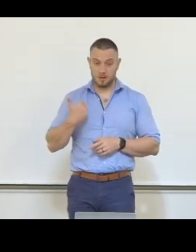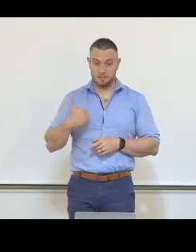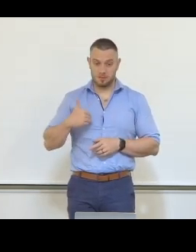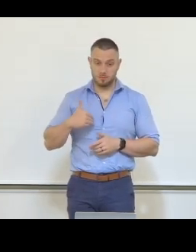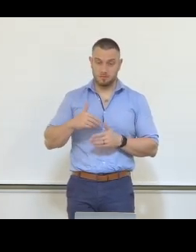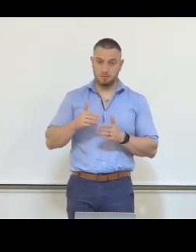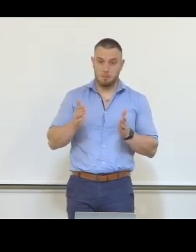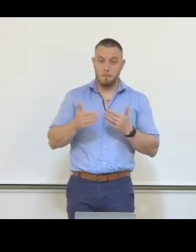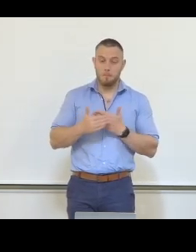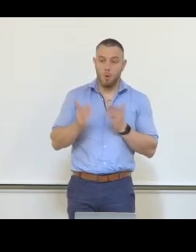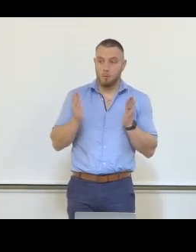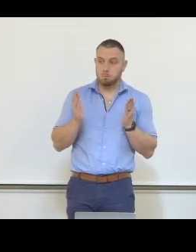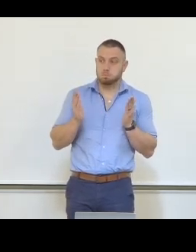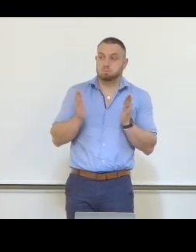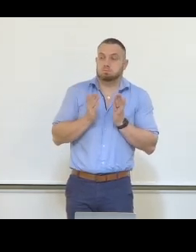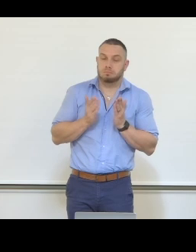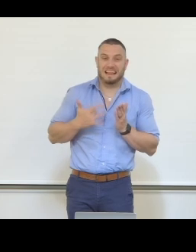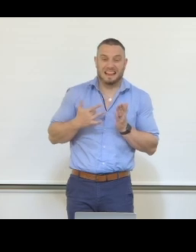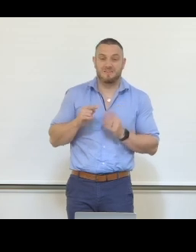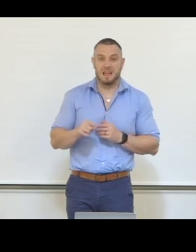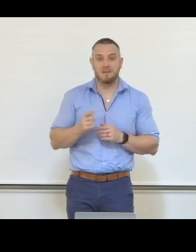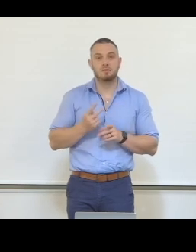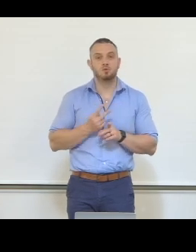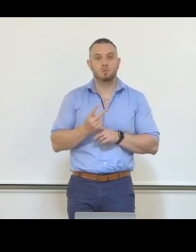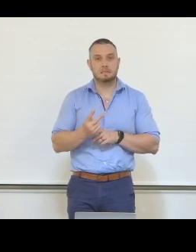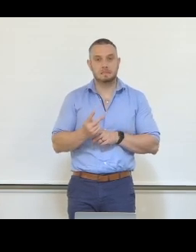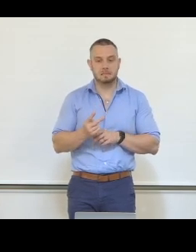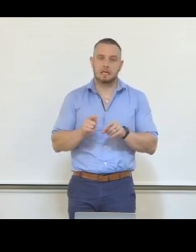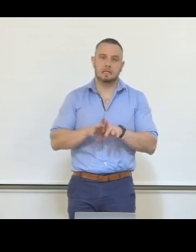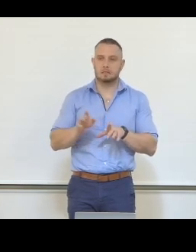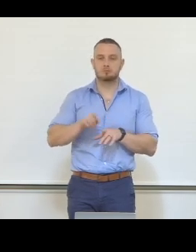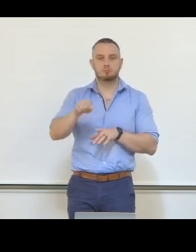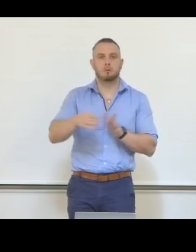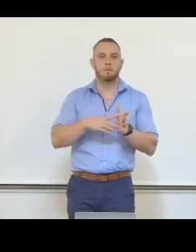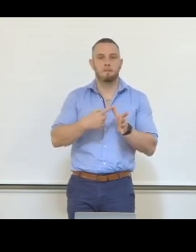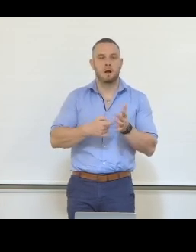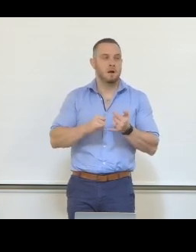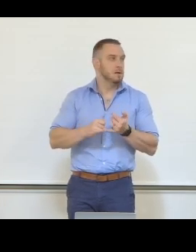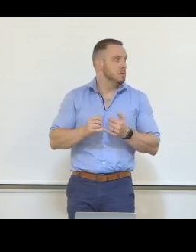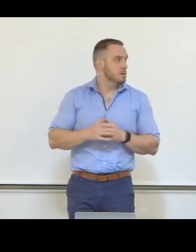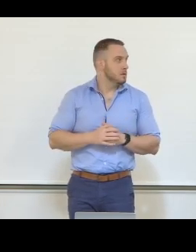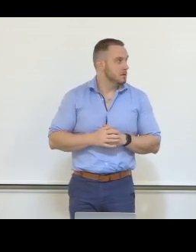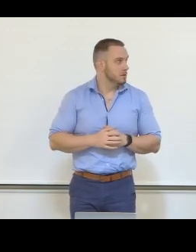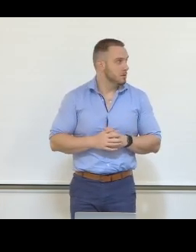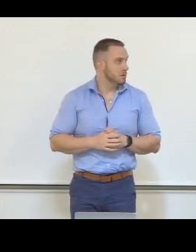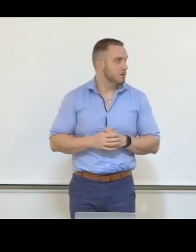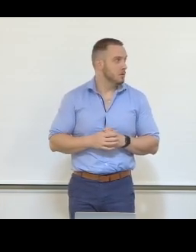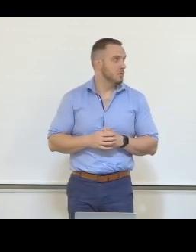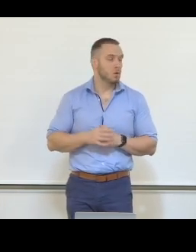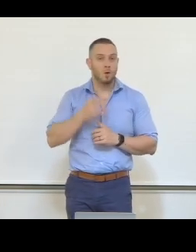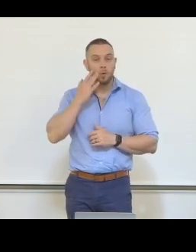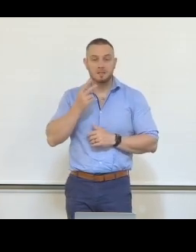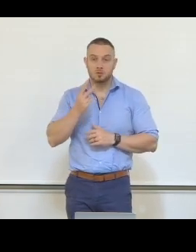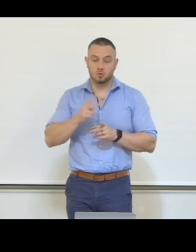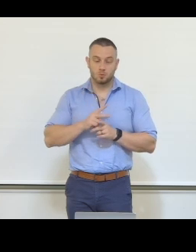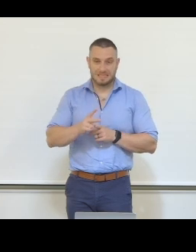further confinement and lived there for 2 weeks. During those 2 weeks, they had 3 EVAs of 2